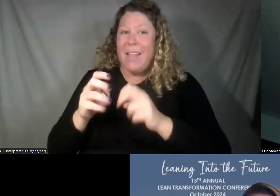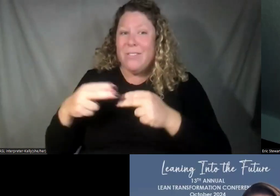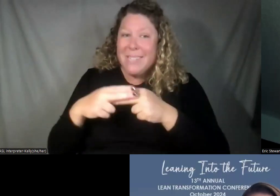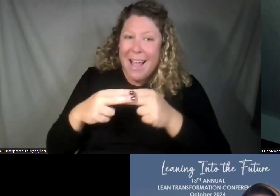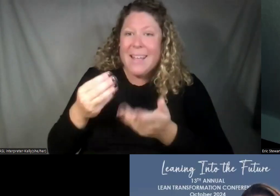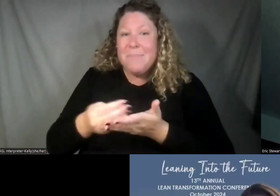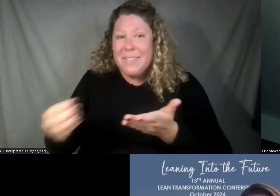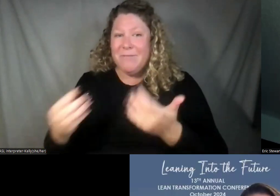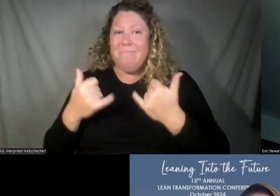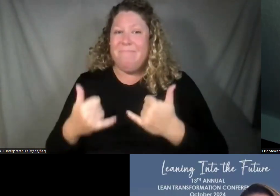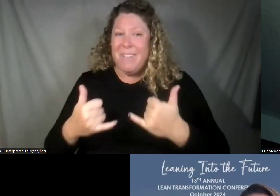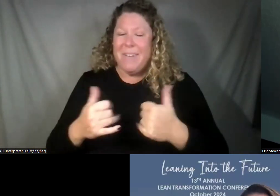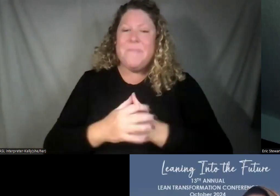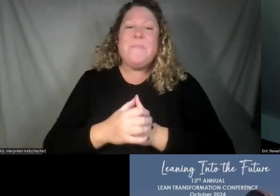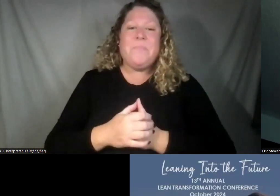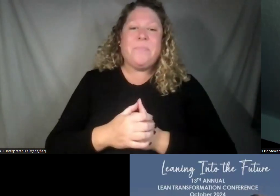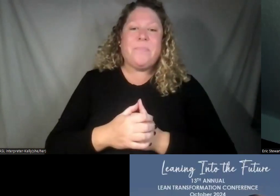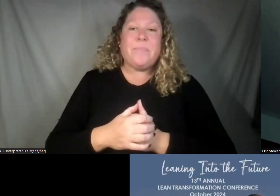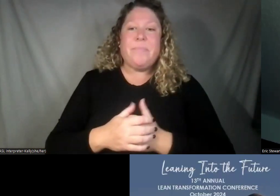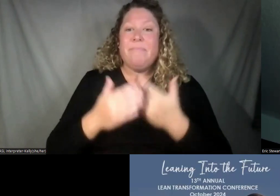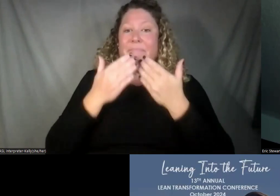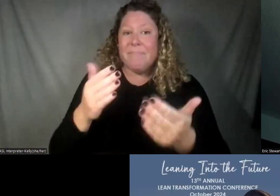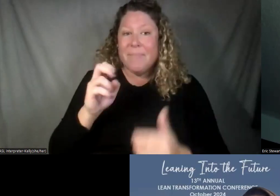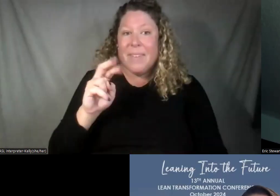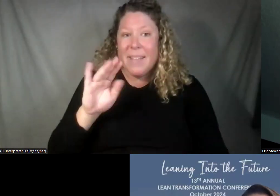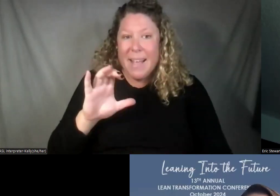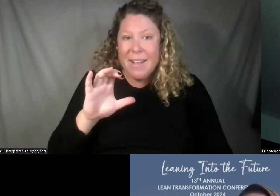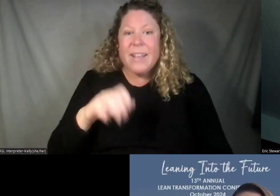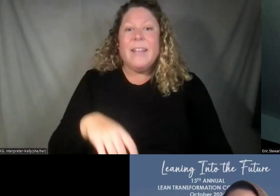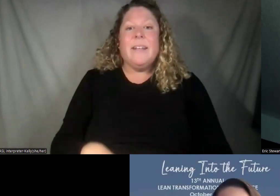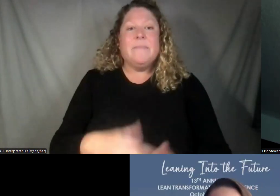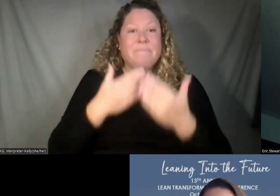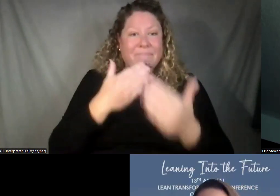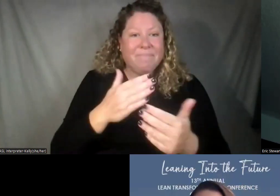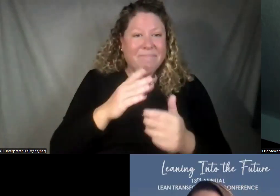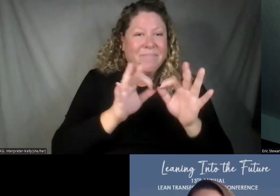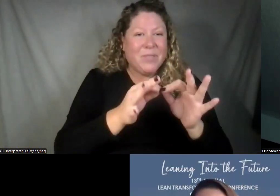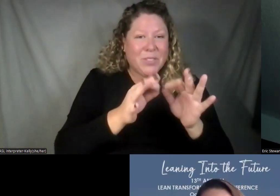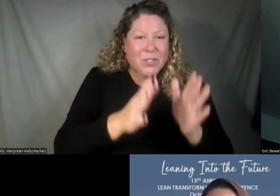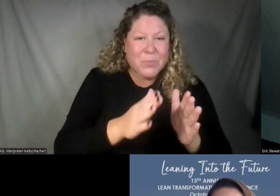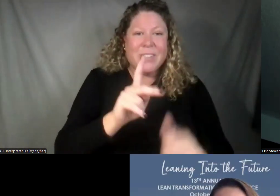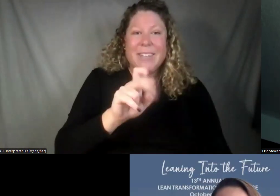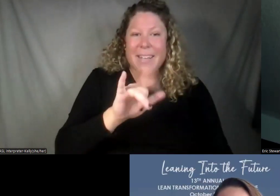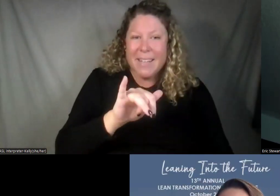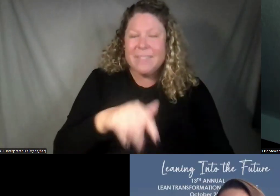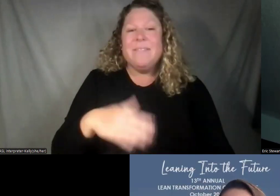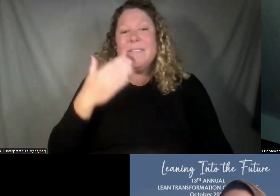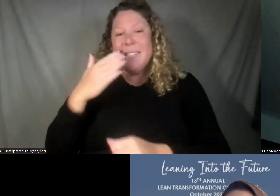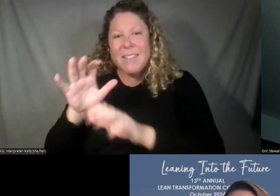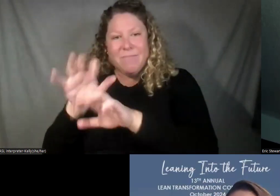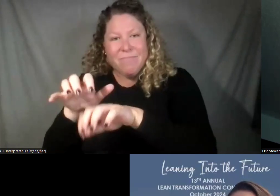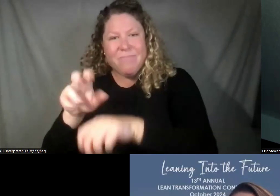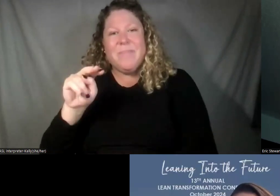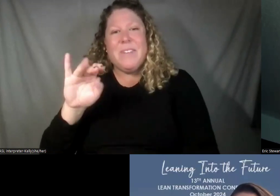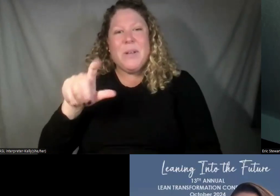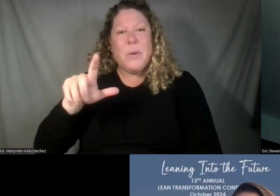information and look at it again. So thank you, Eric, for a great session. Thank you, Kelly, for our ASL interpretation. Thank you, Nicole,